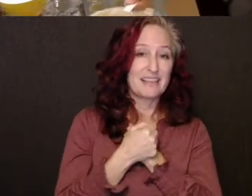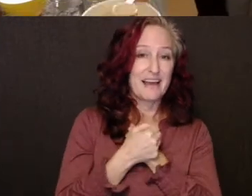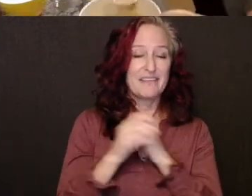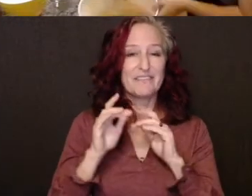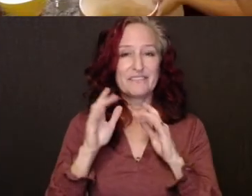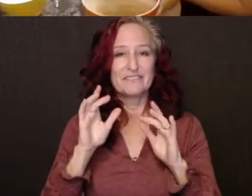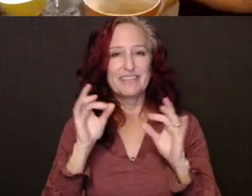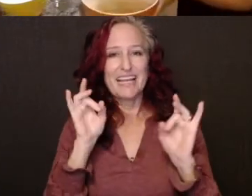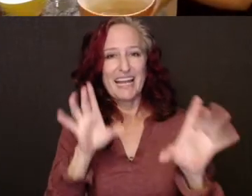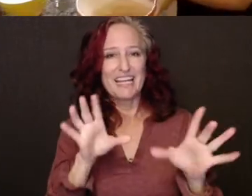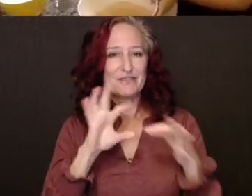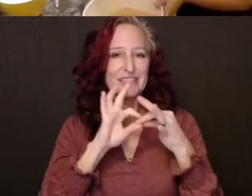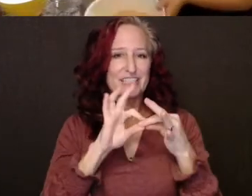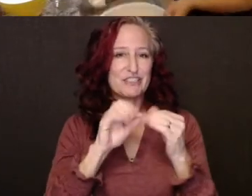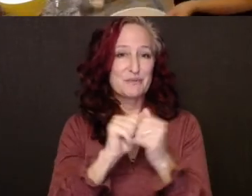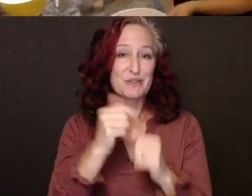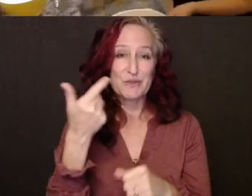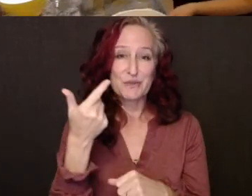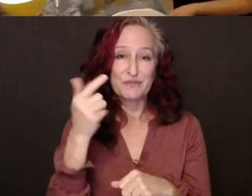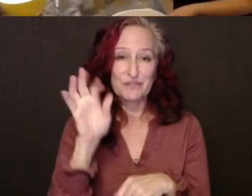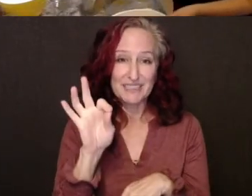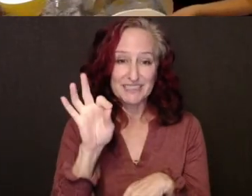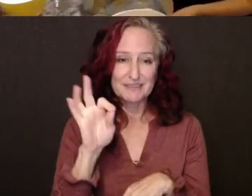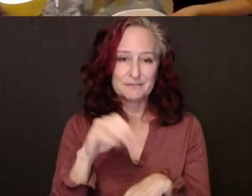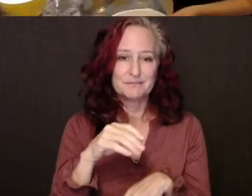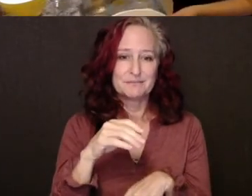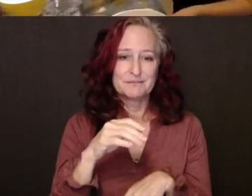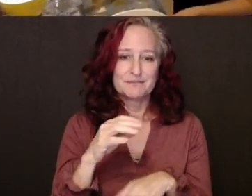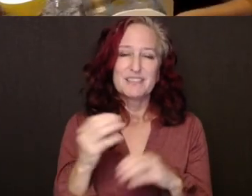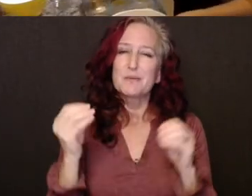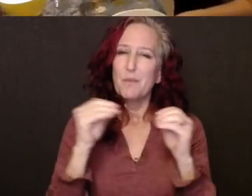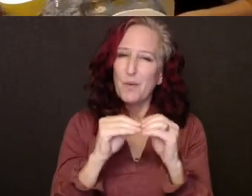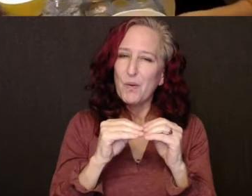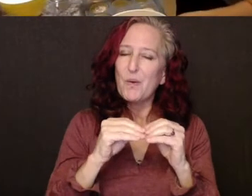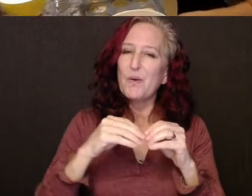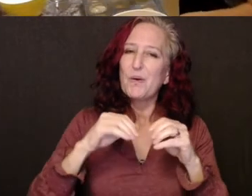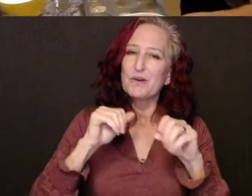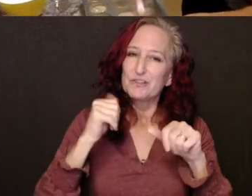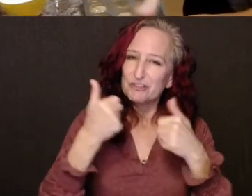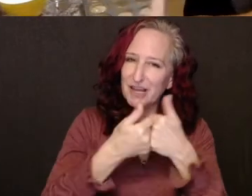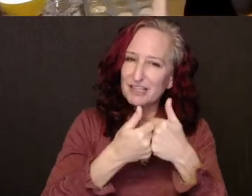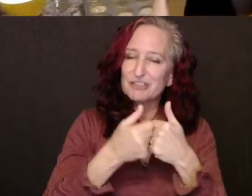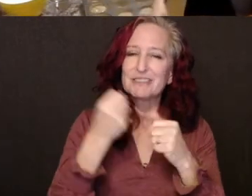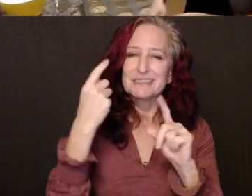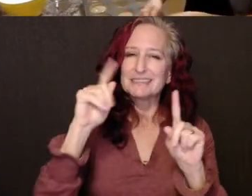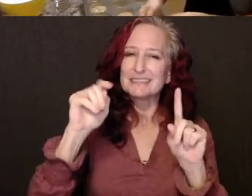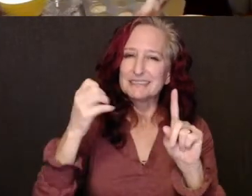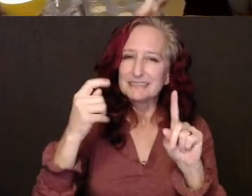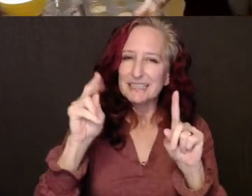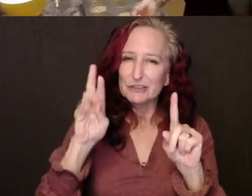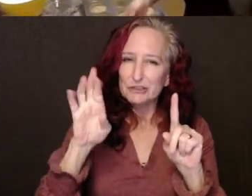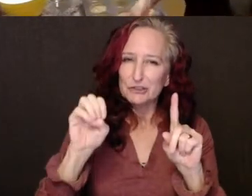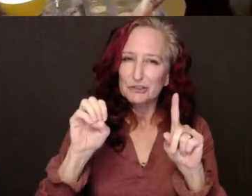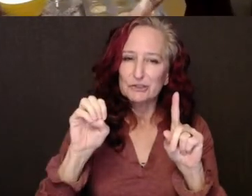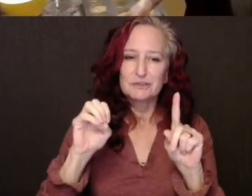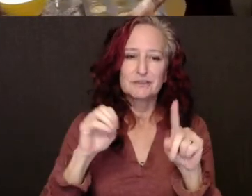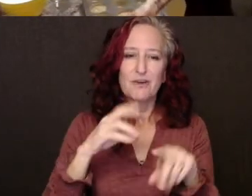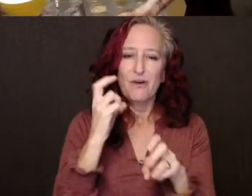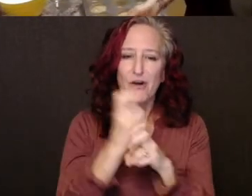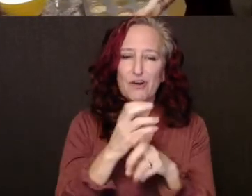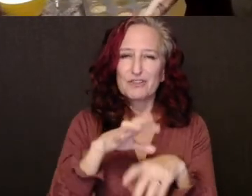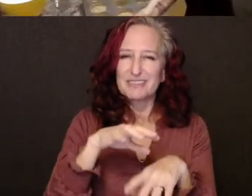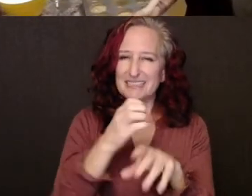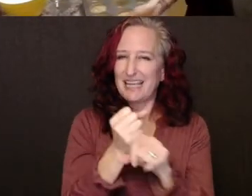Absolutely. Yes. And again, you can make these in gluten-free and they come out super well.